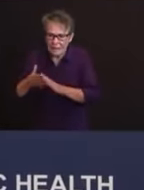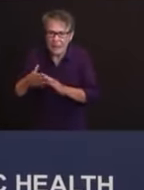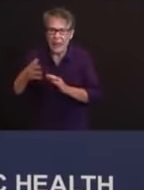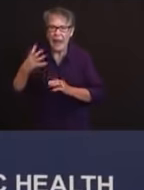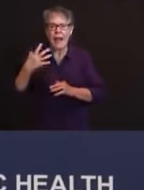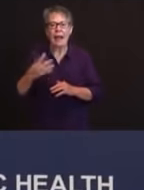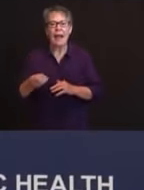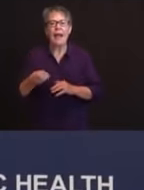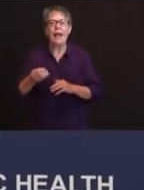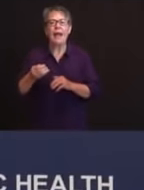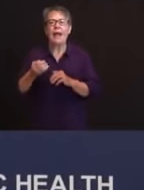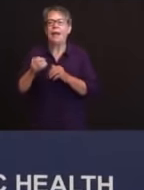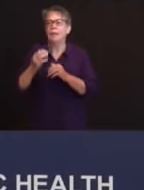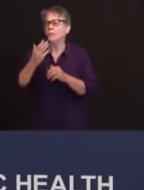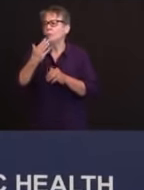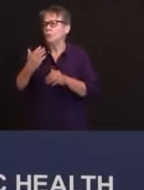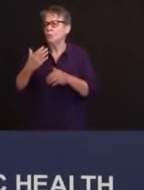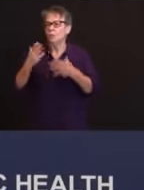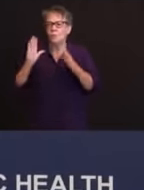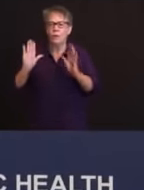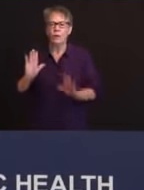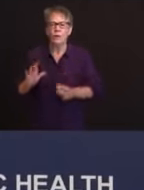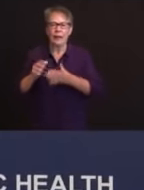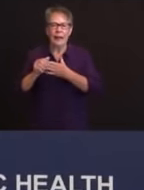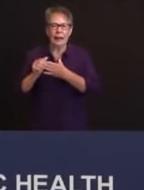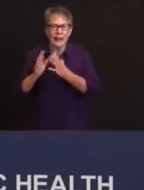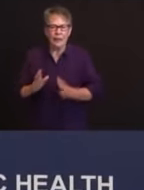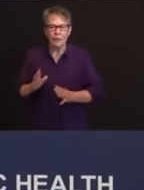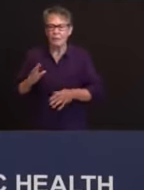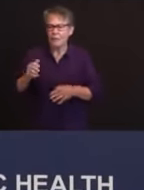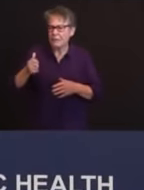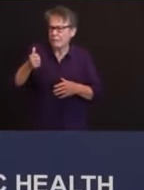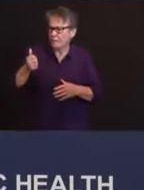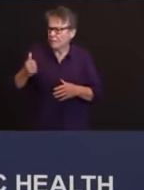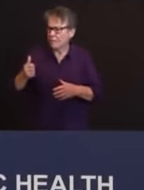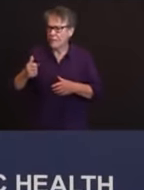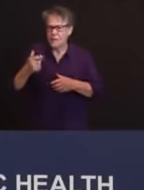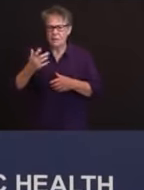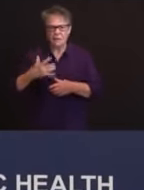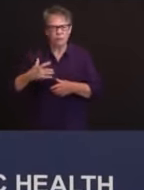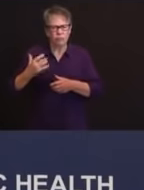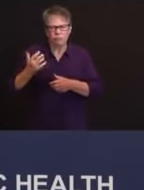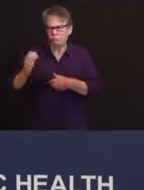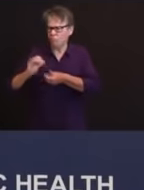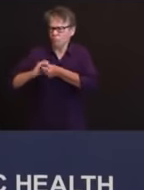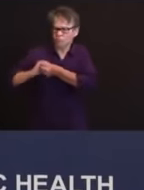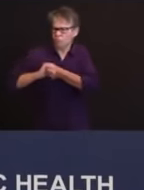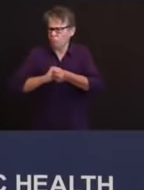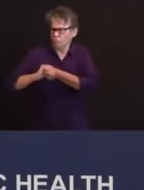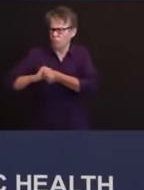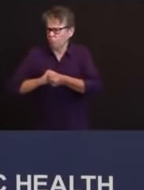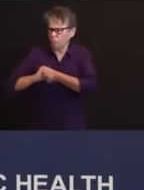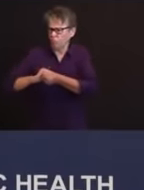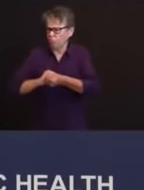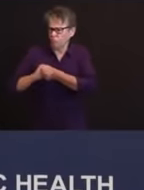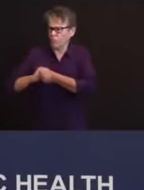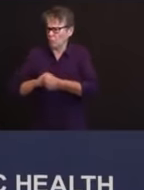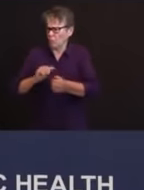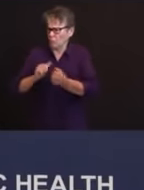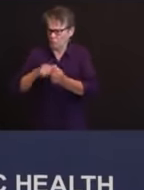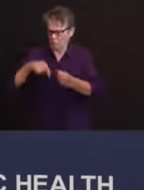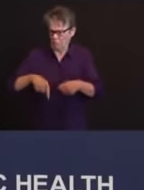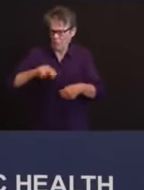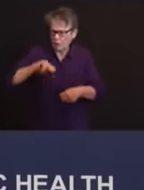that loss, but he's been an incredible partner to us over the past 8 months. I know you know that better than anybody, so thank